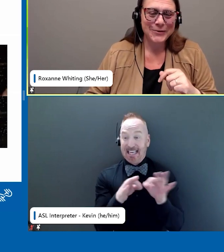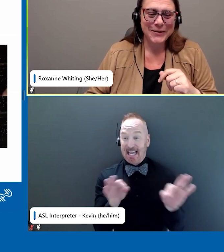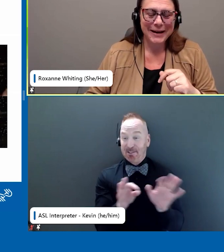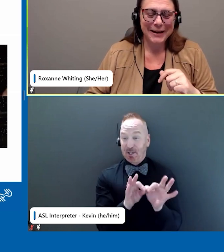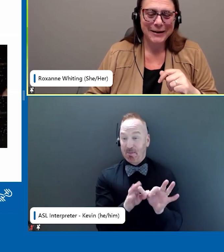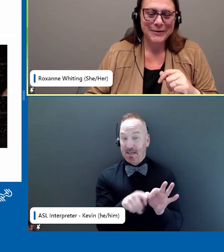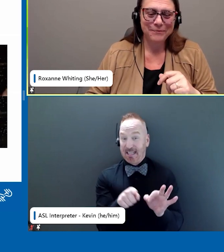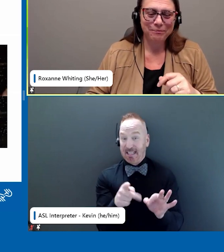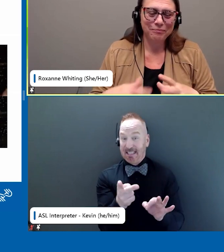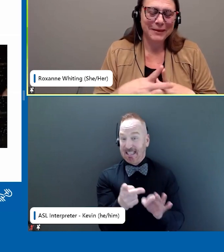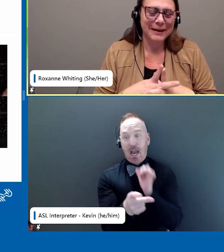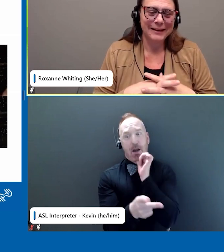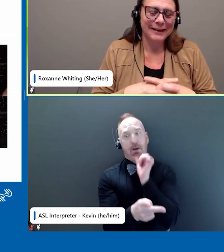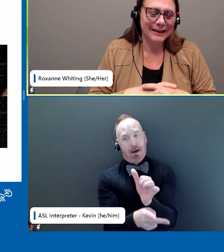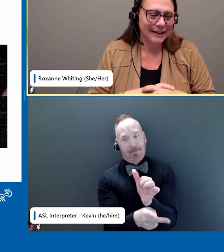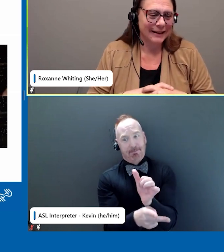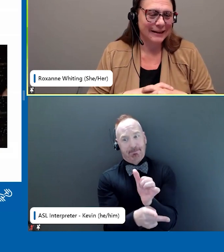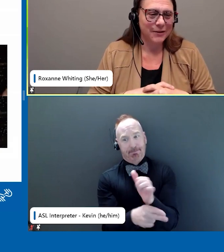So